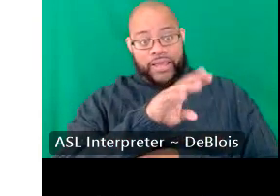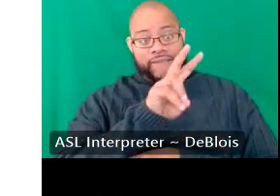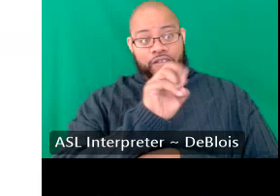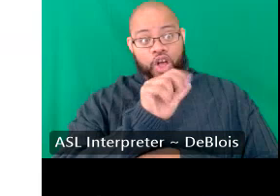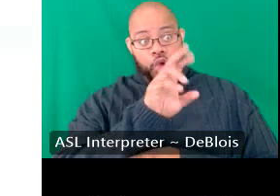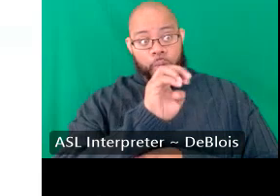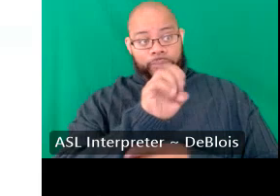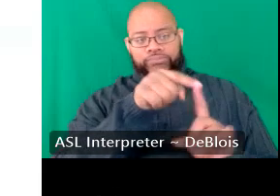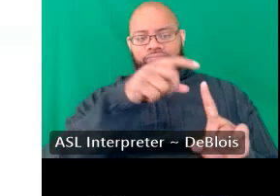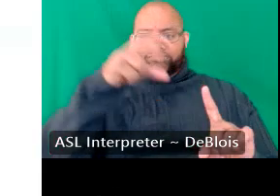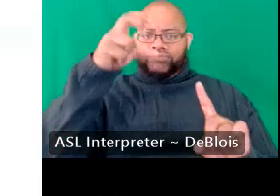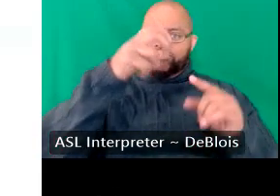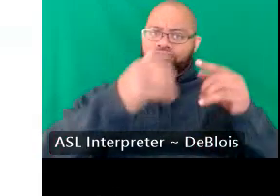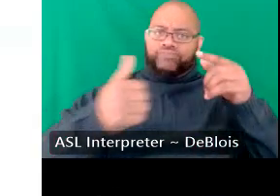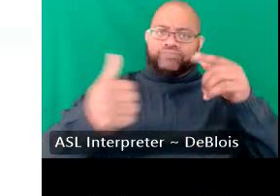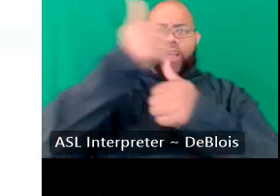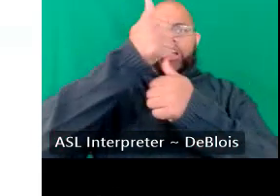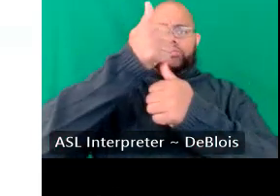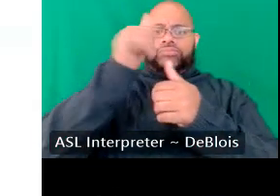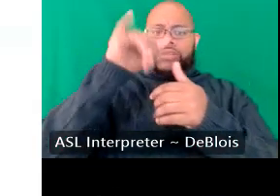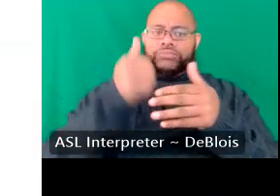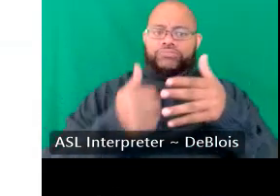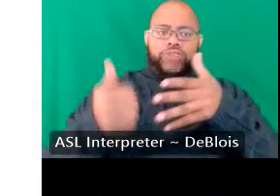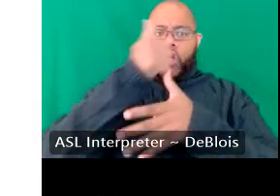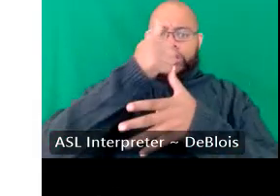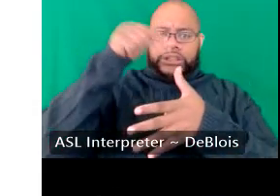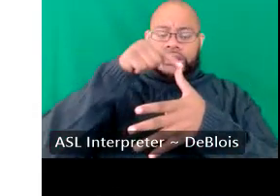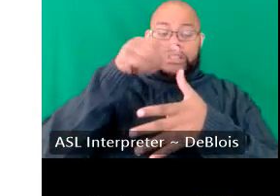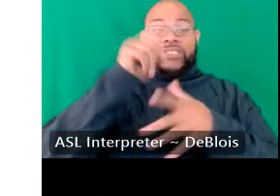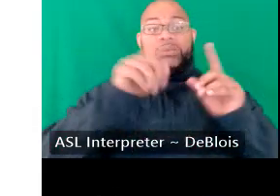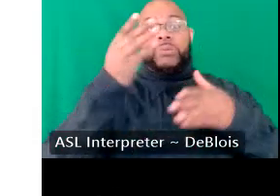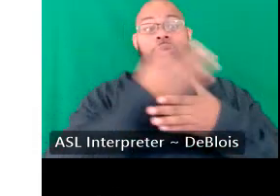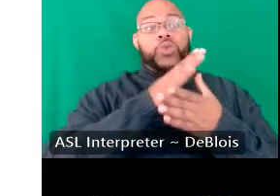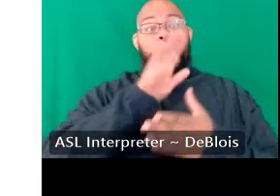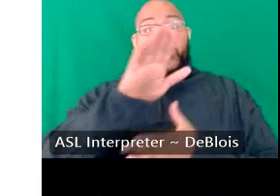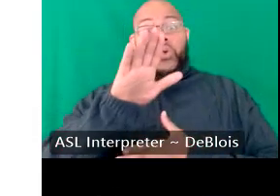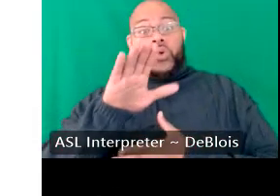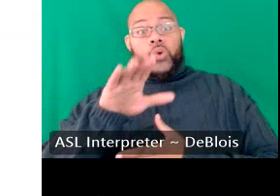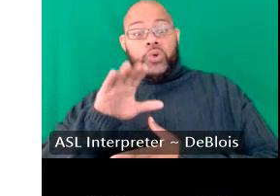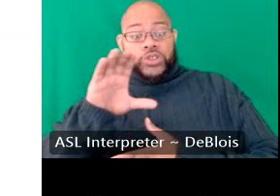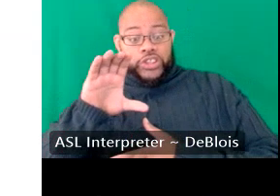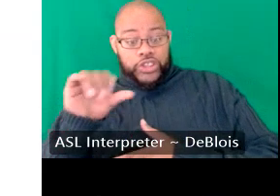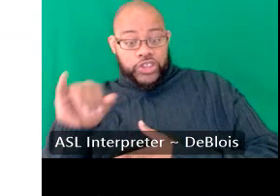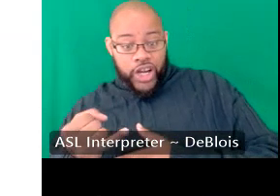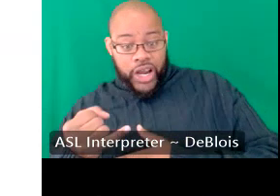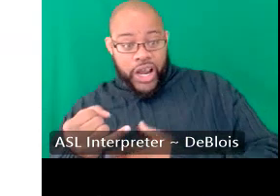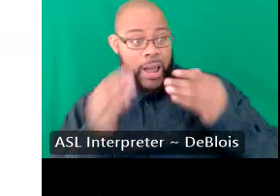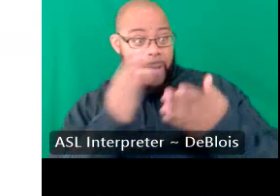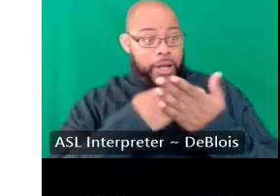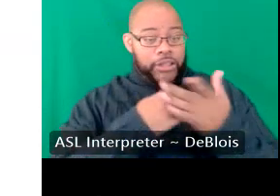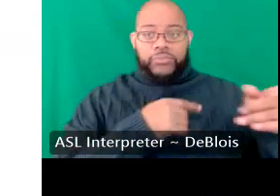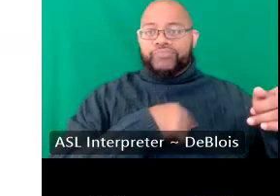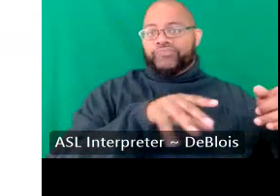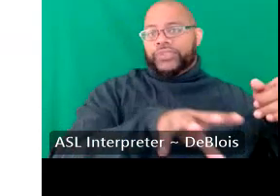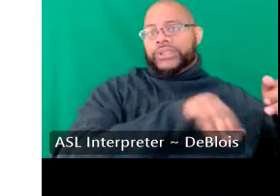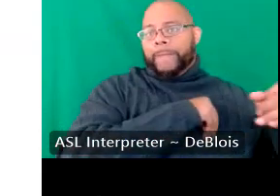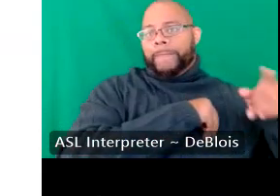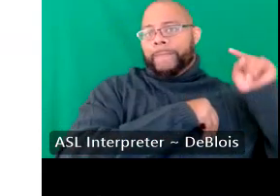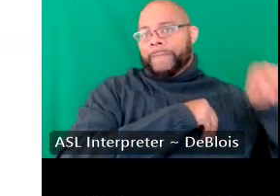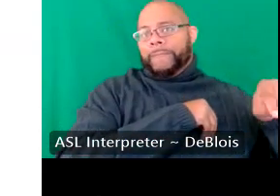wins, right? So if there is a difference between your CJ and the budget, this is what we authoritatively mean